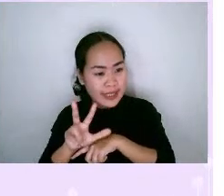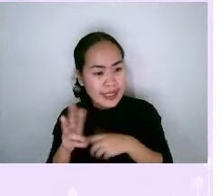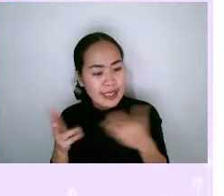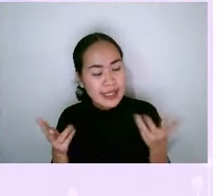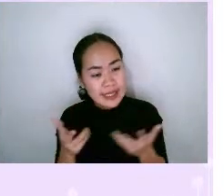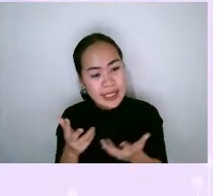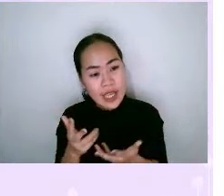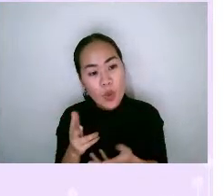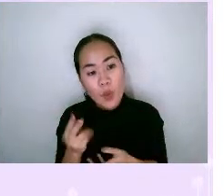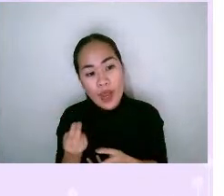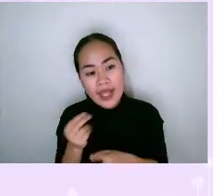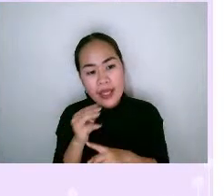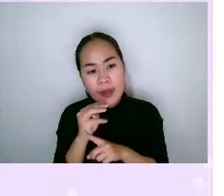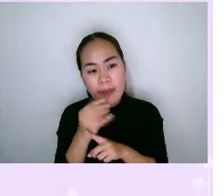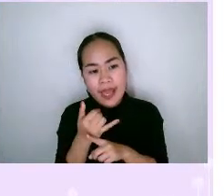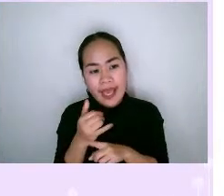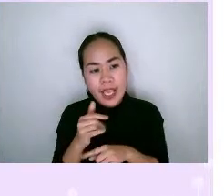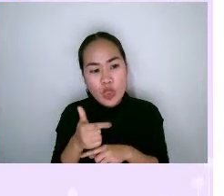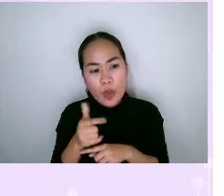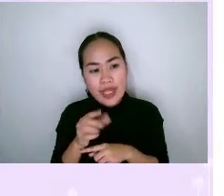May 26 to